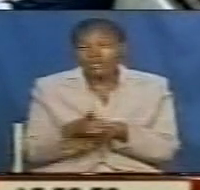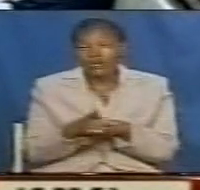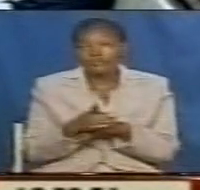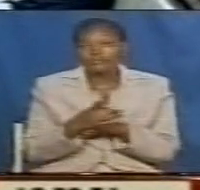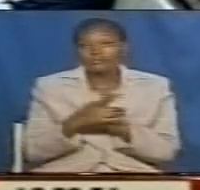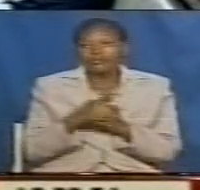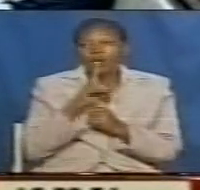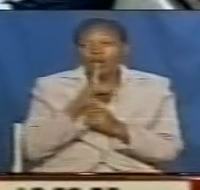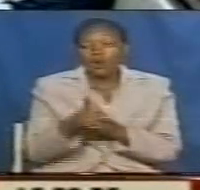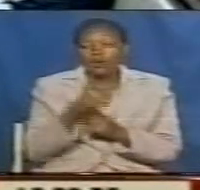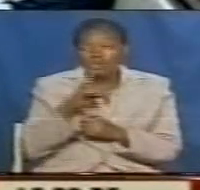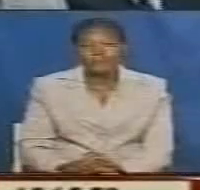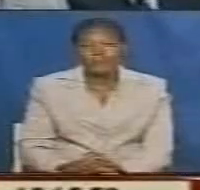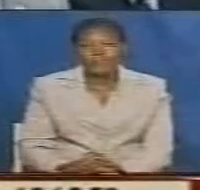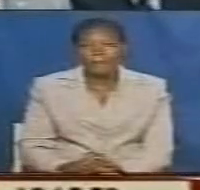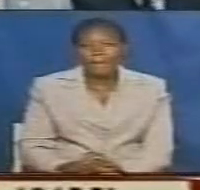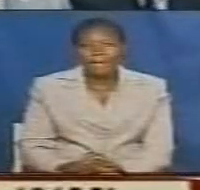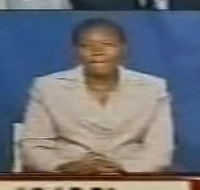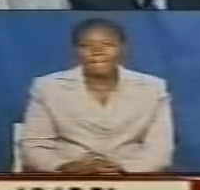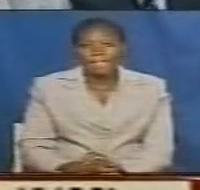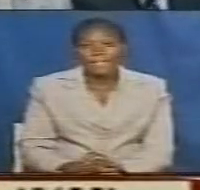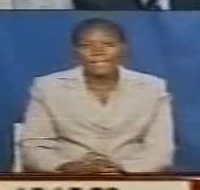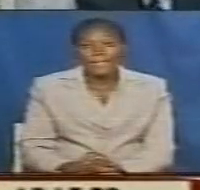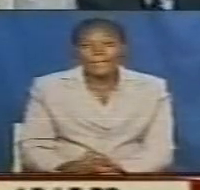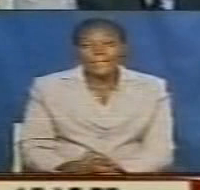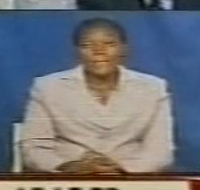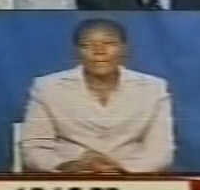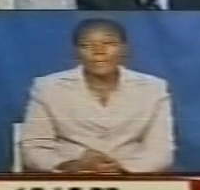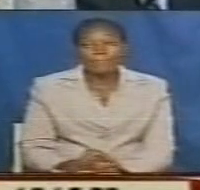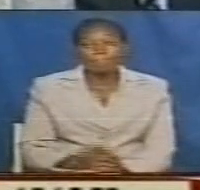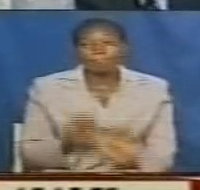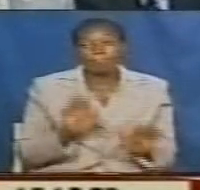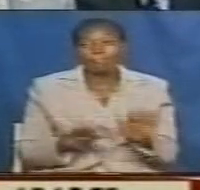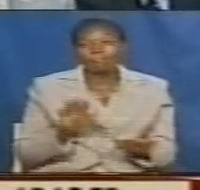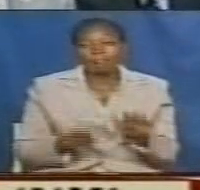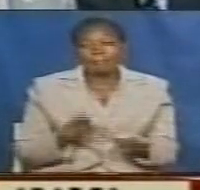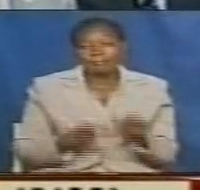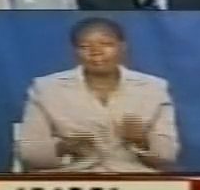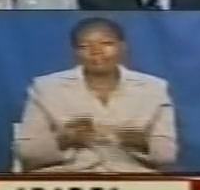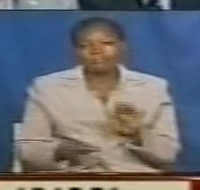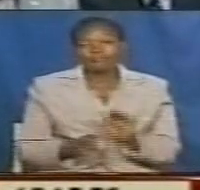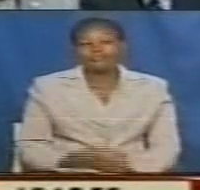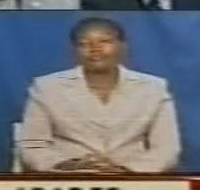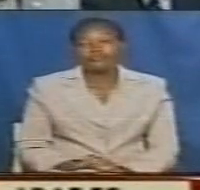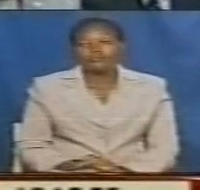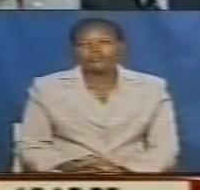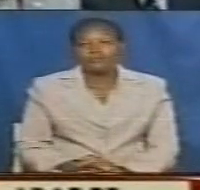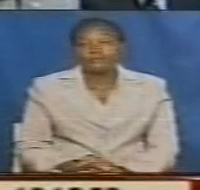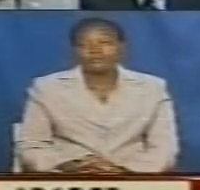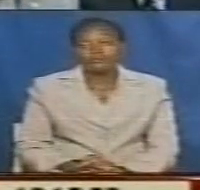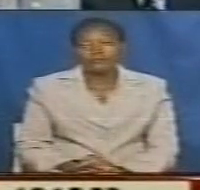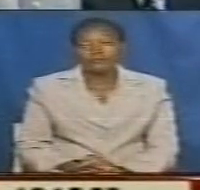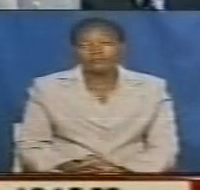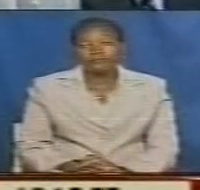Order, honorable members, order. Had the Speaker's ruling taken that direction, they were certainly headed for a win, but the Prime Minister and his